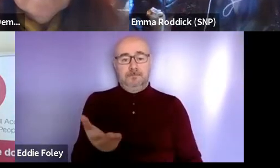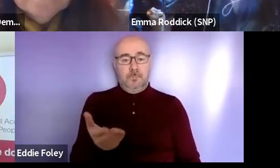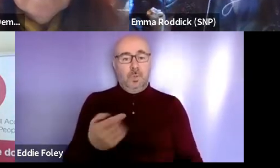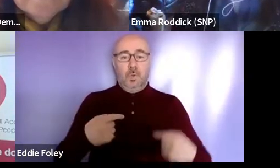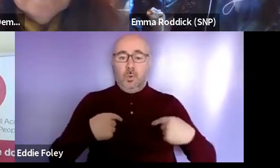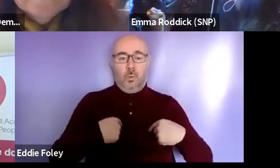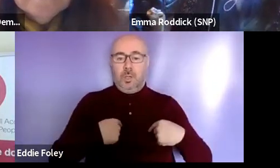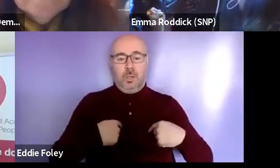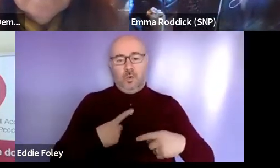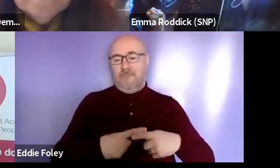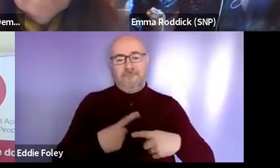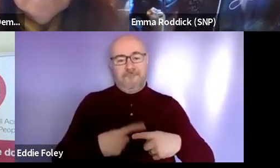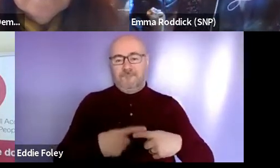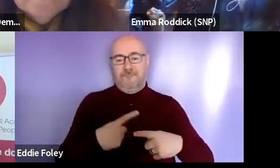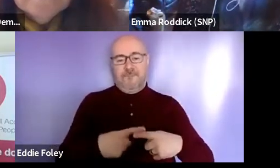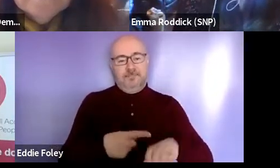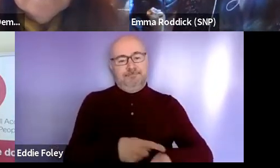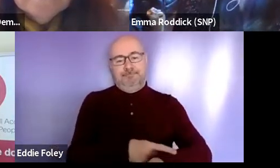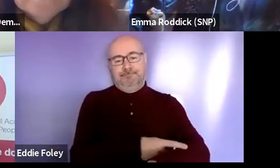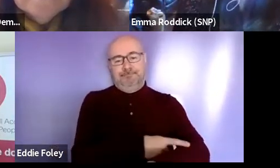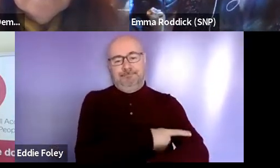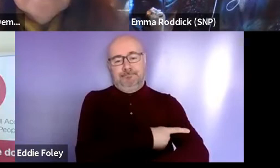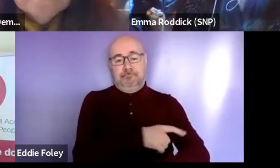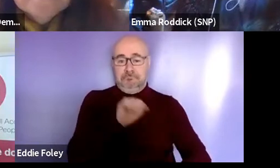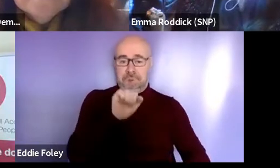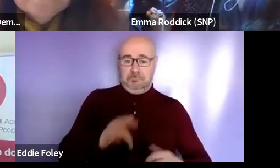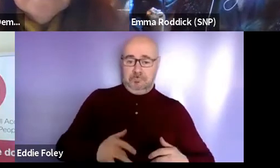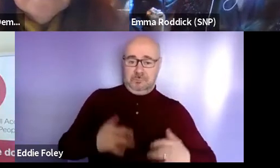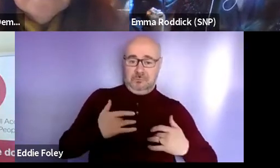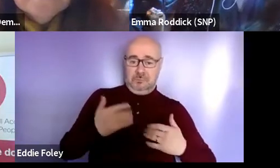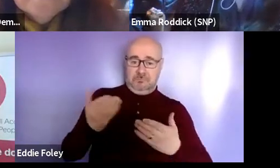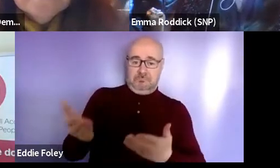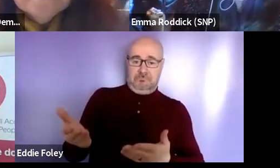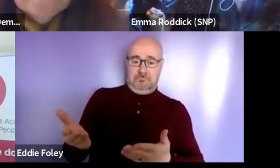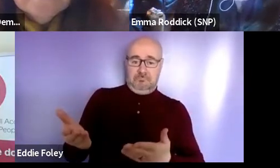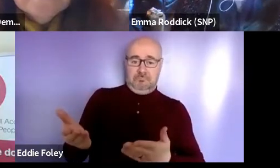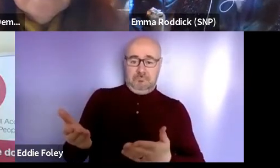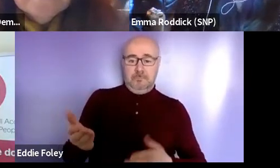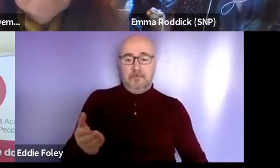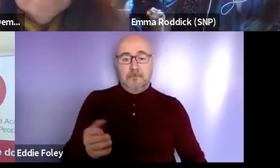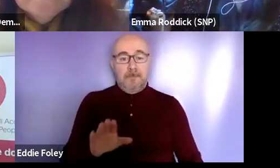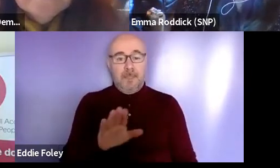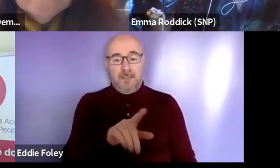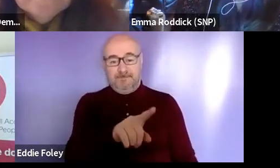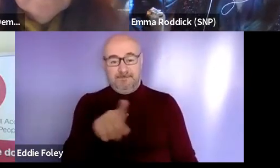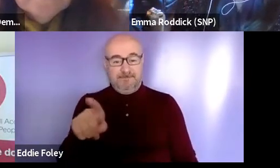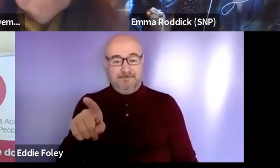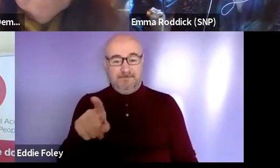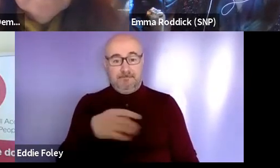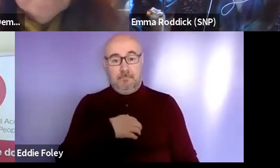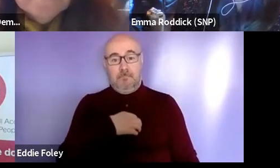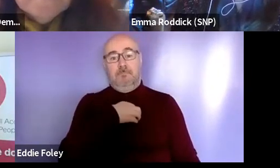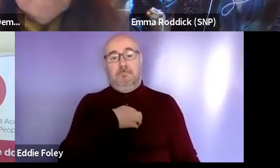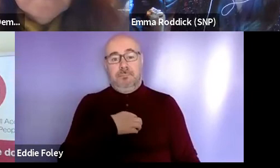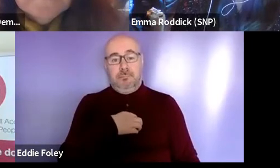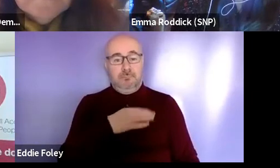fast enough. What's your response to that? I think it won't come as a shock to anyone that I support more